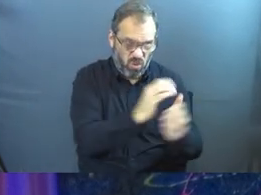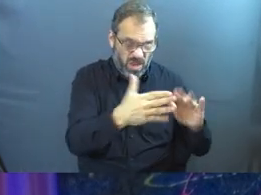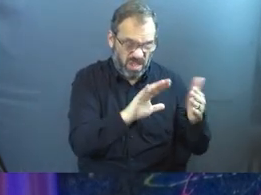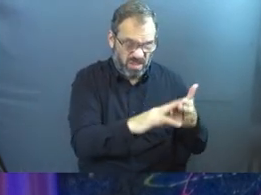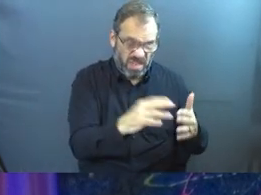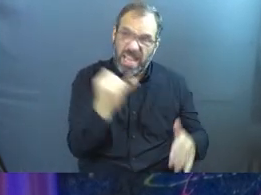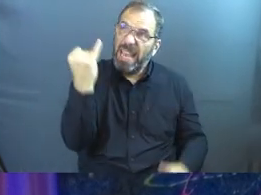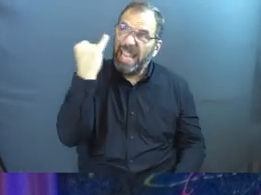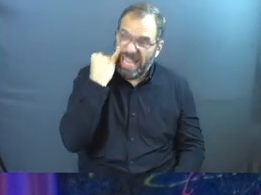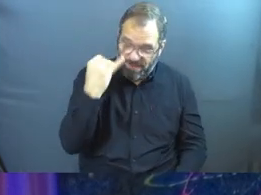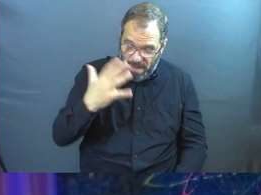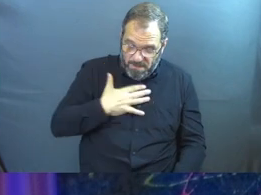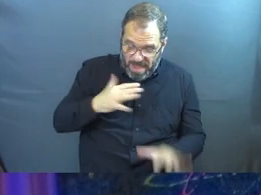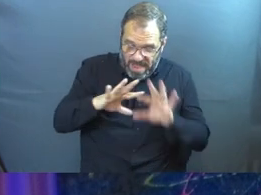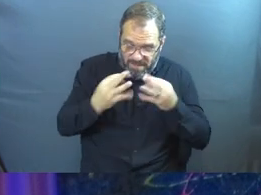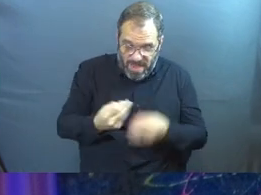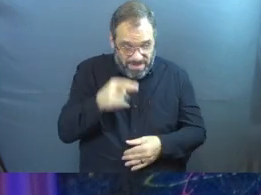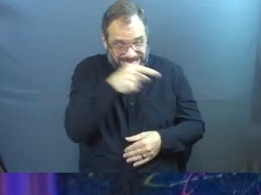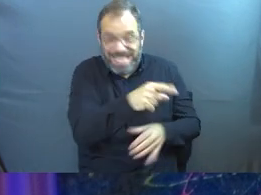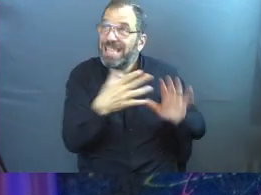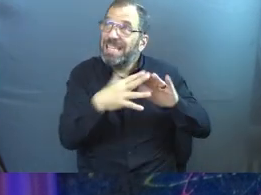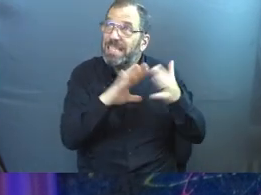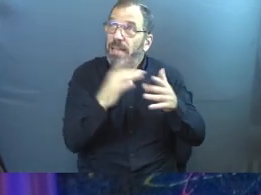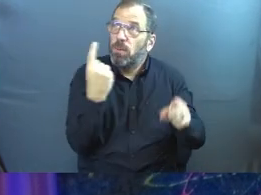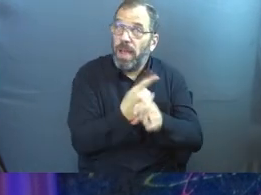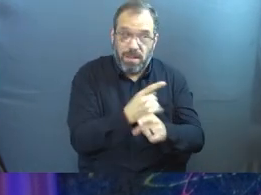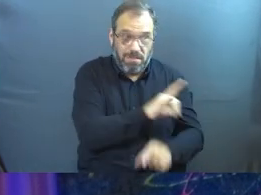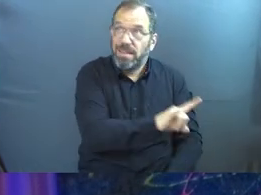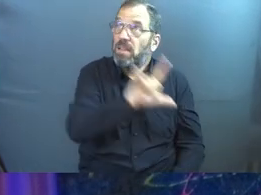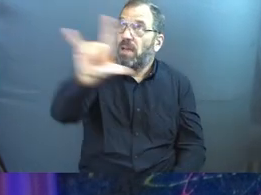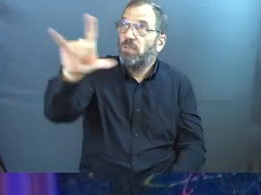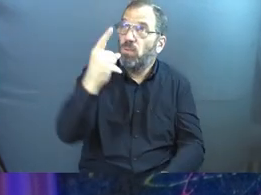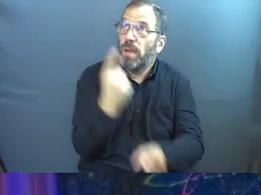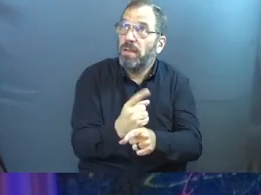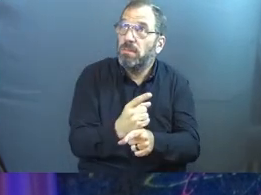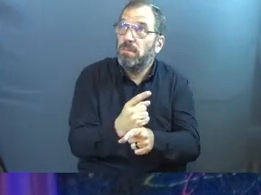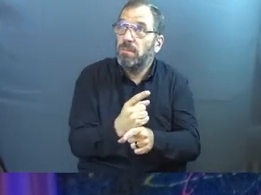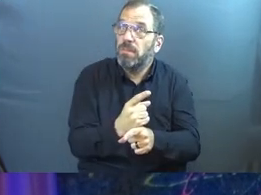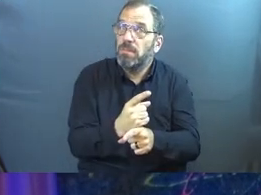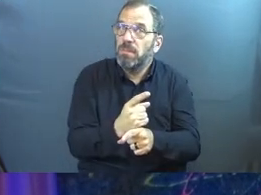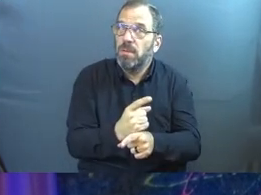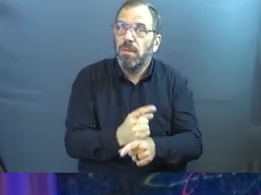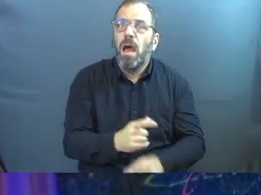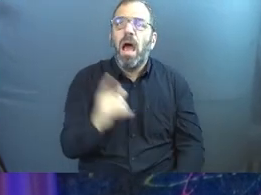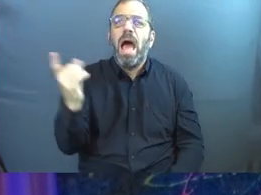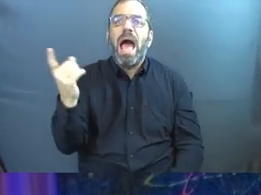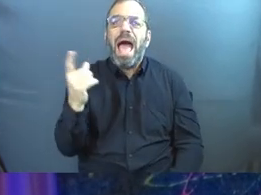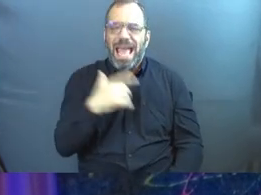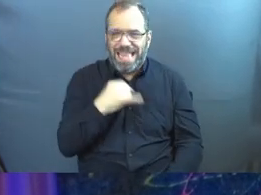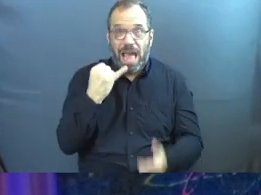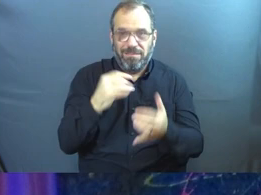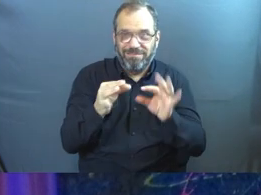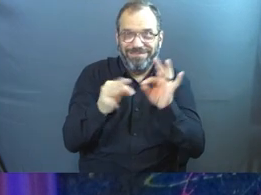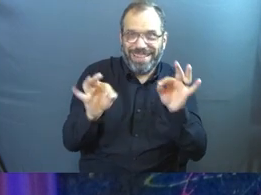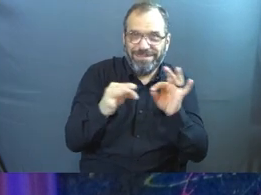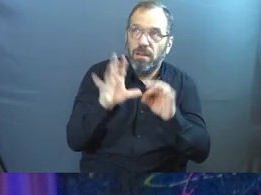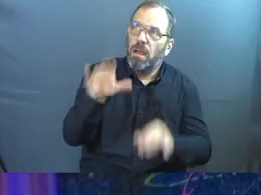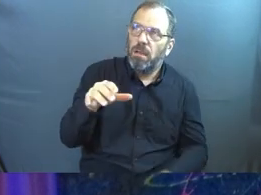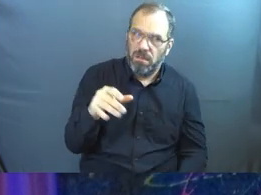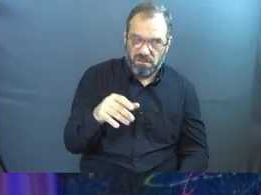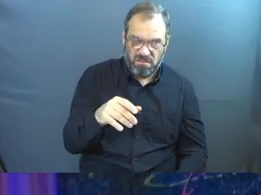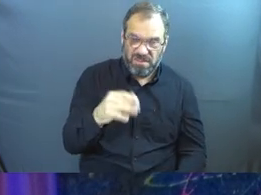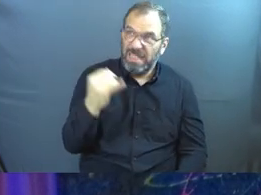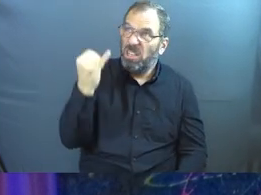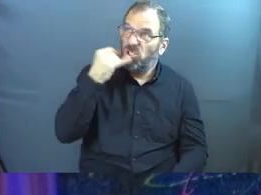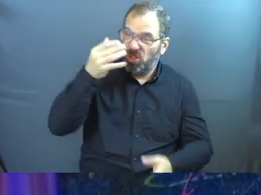the city if my family is still in it who loves you. And then he throws out that line,